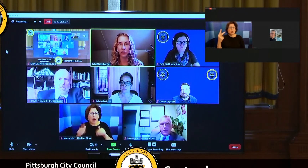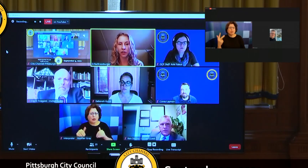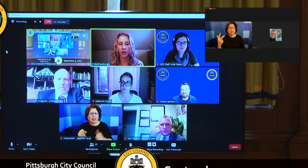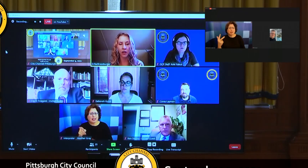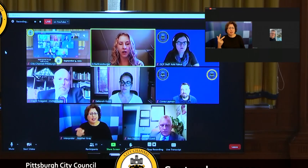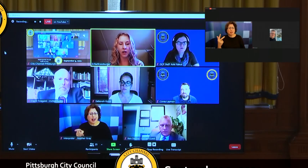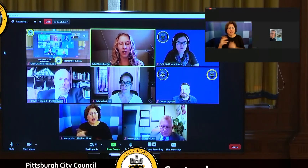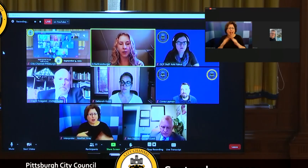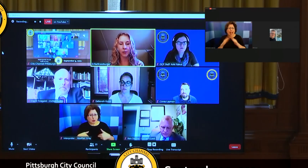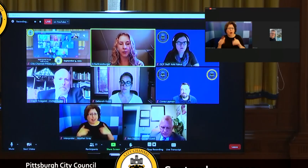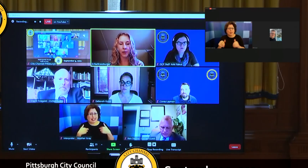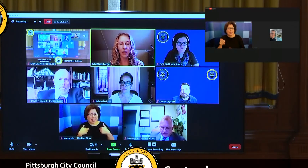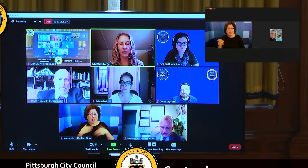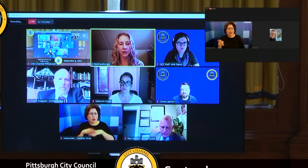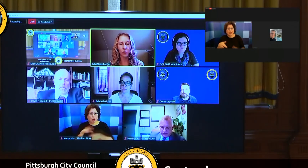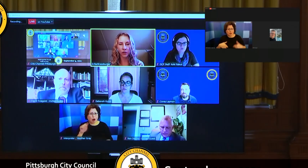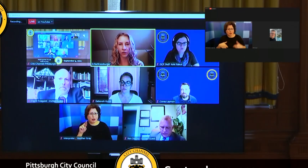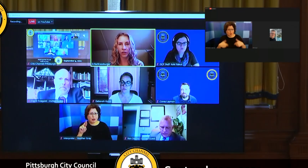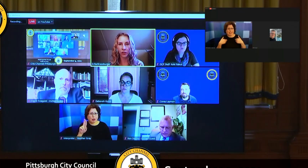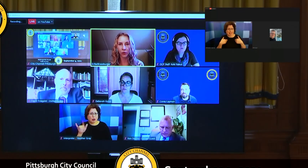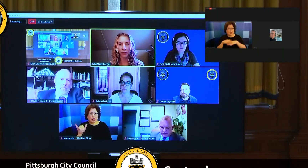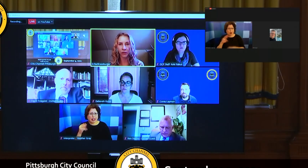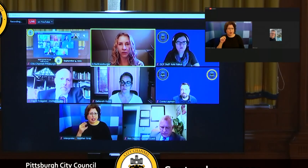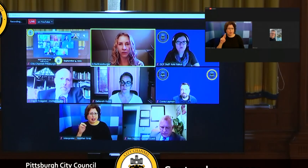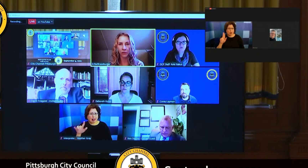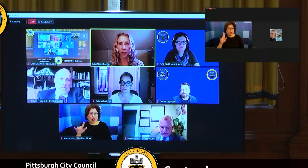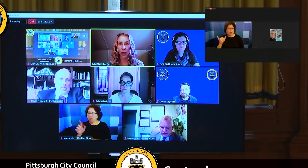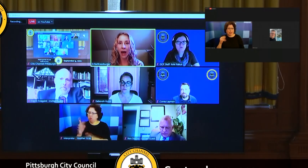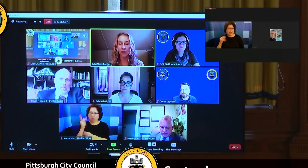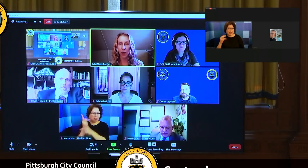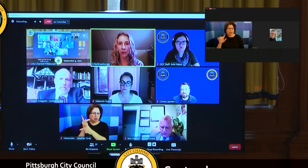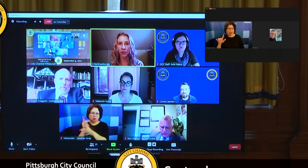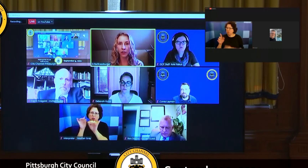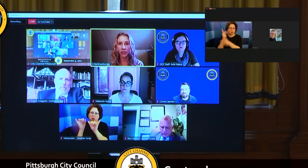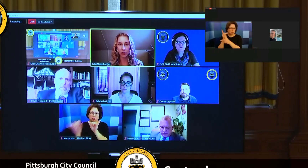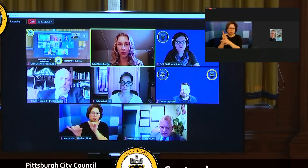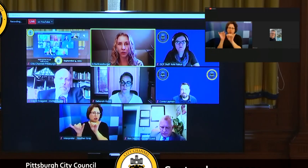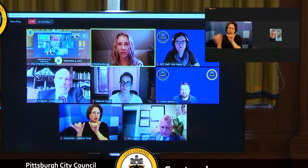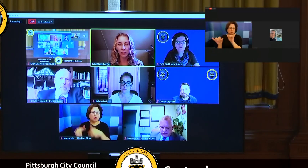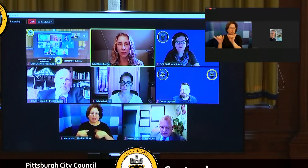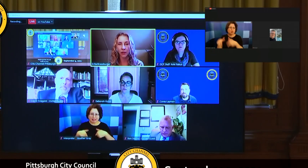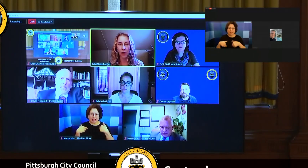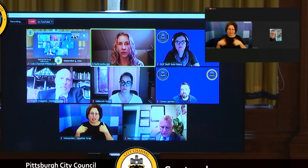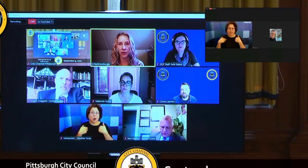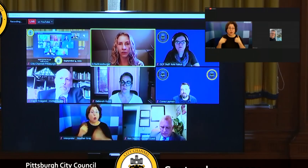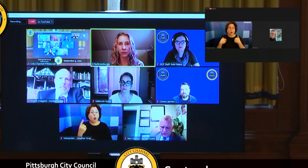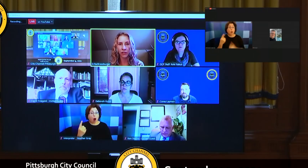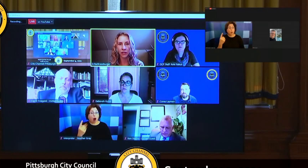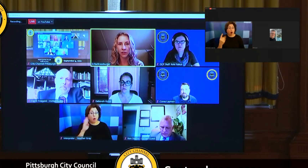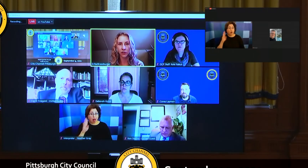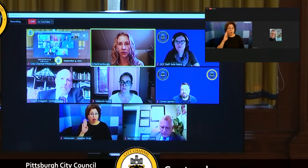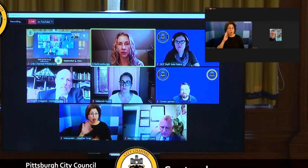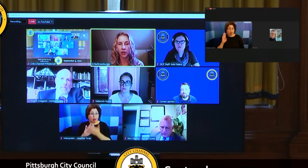residential, and one of which will, you know, have the opportunity to be something other than